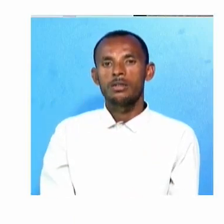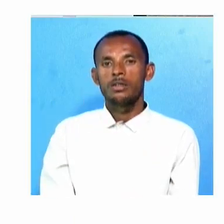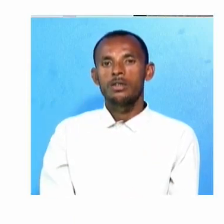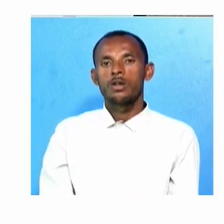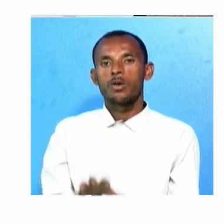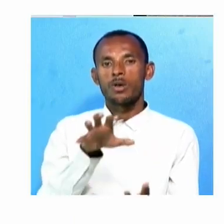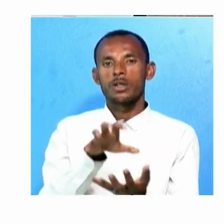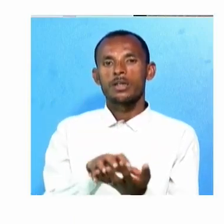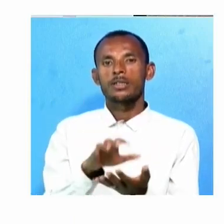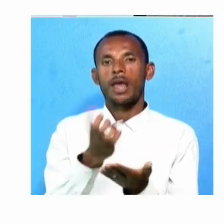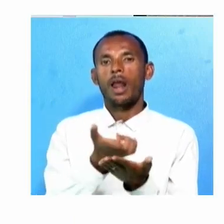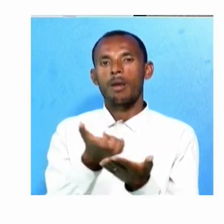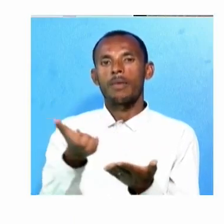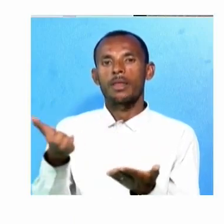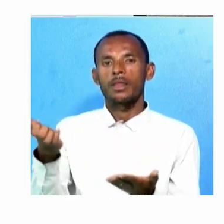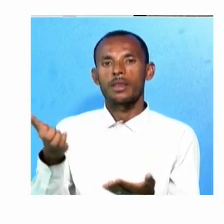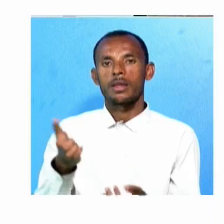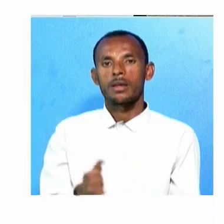contains the elements